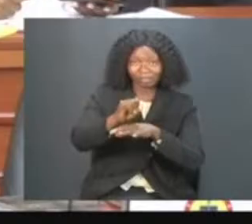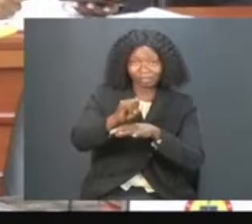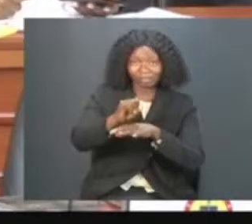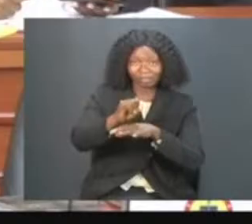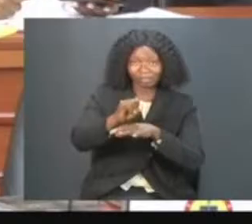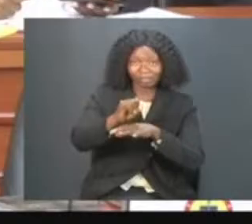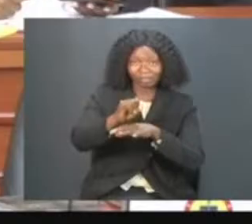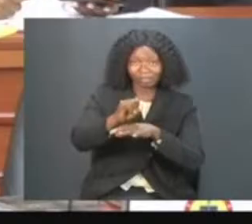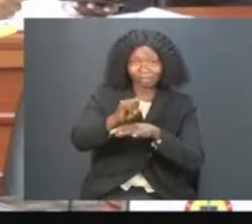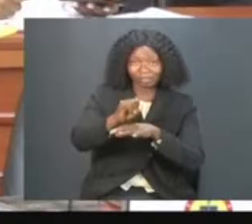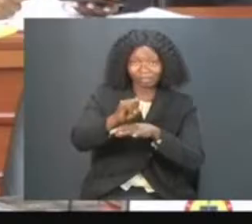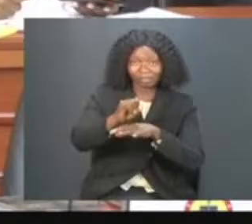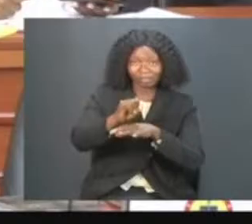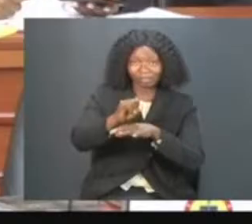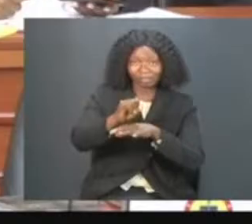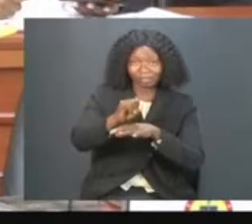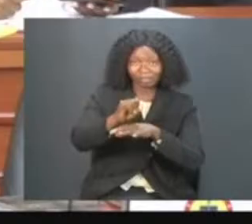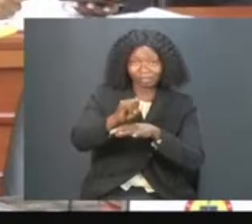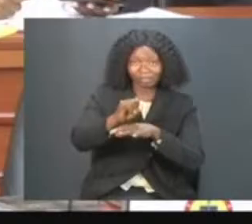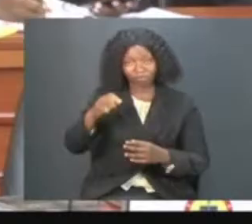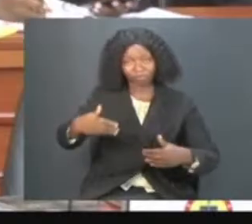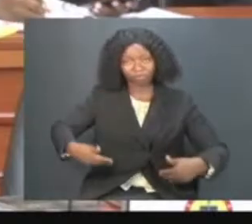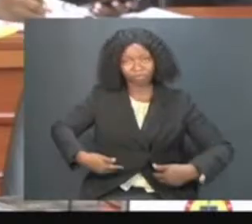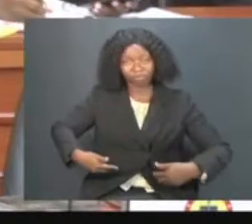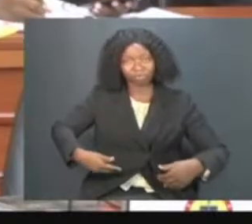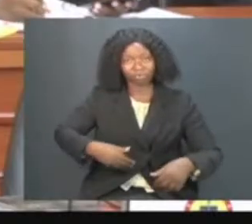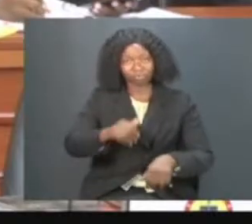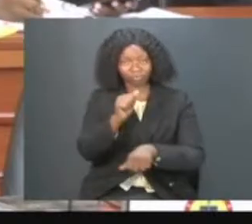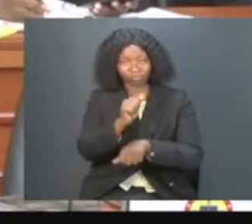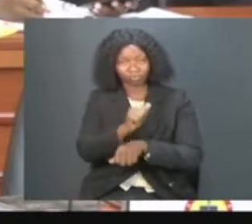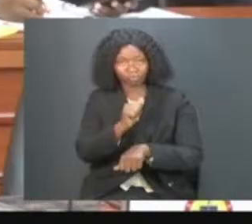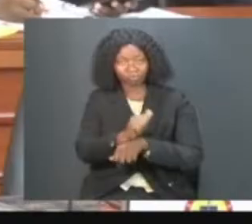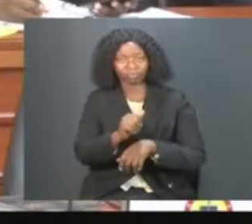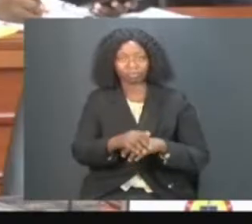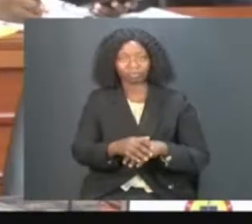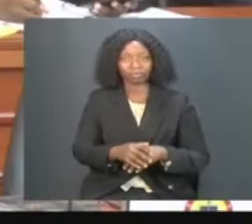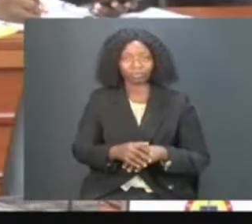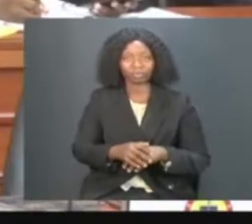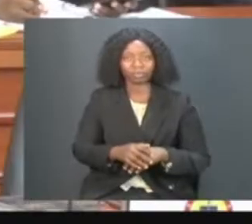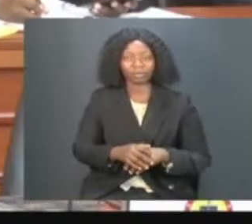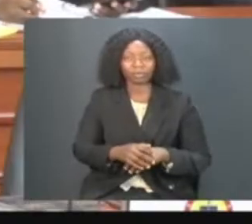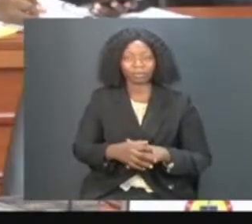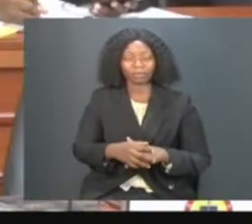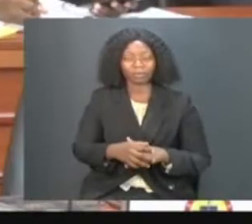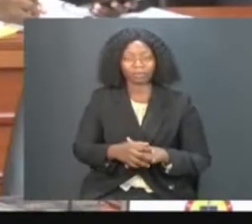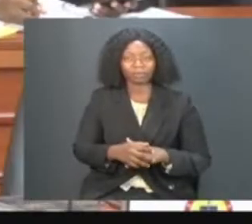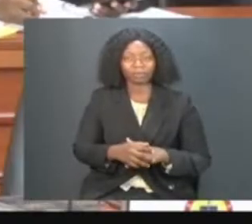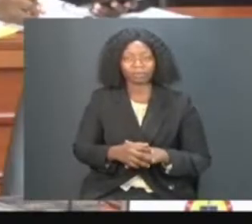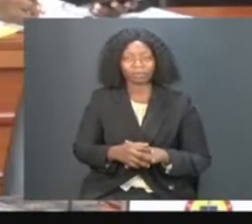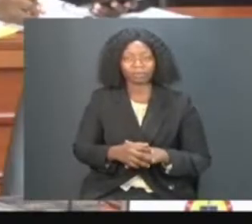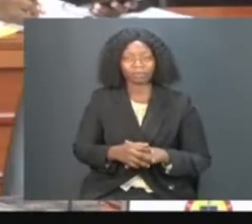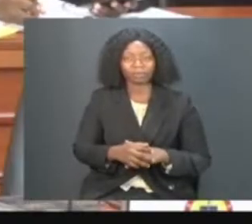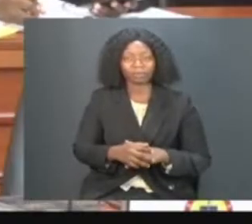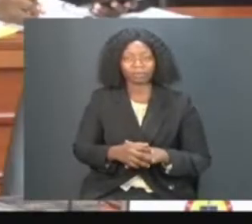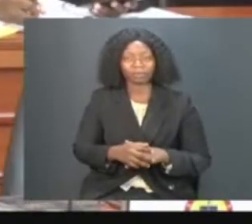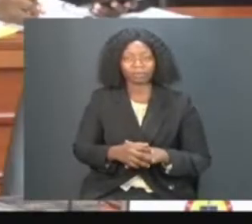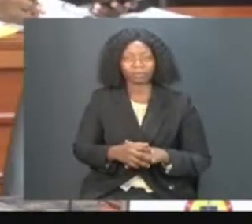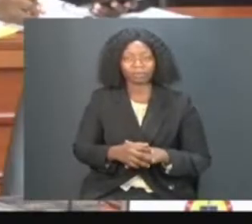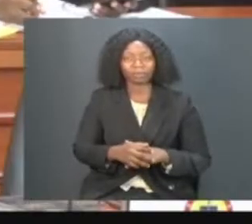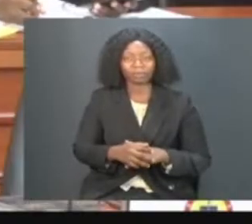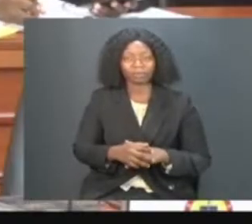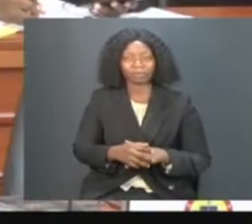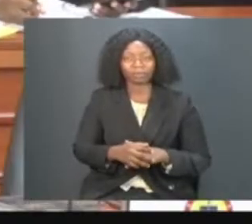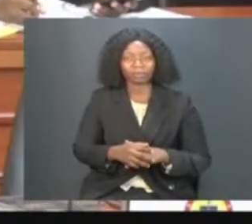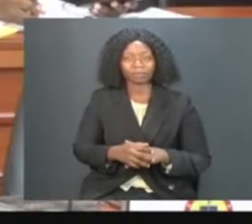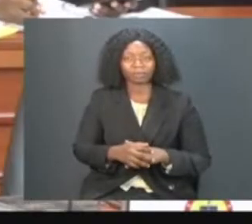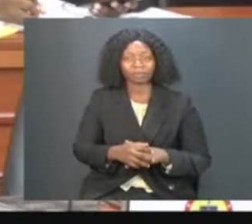Youth Employment, or the Youth Ministry. And so you ask yourself, why